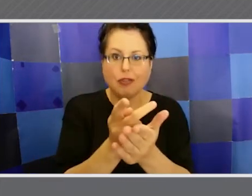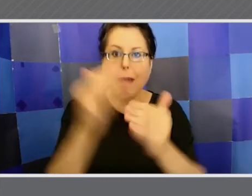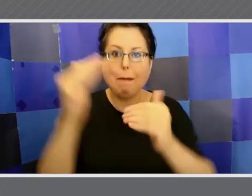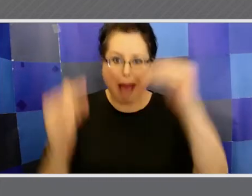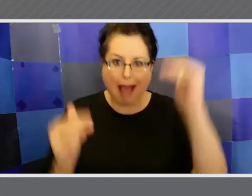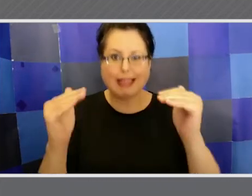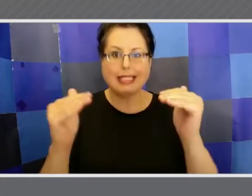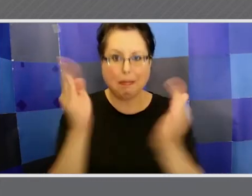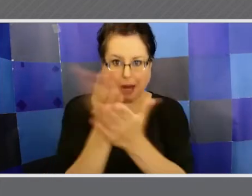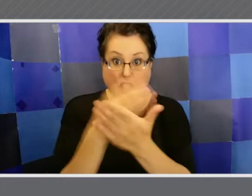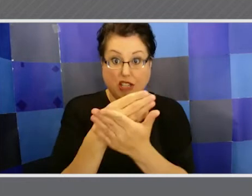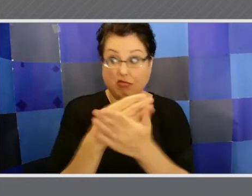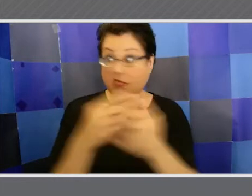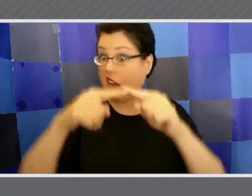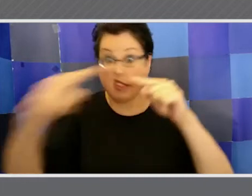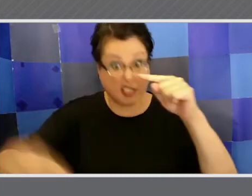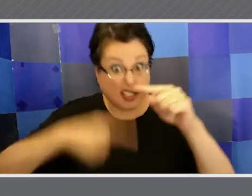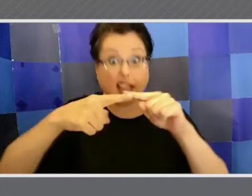continues.